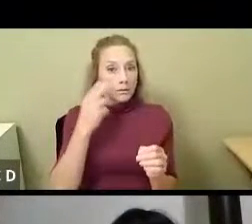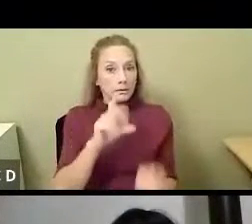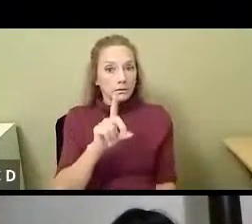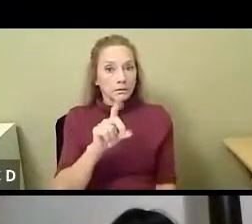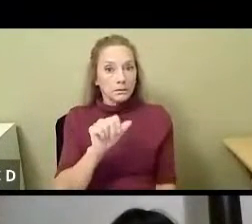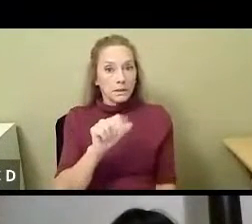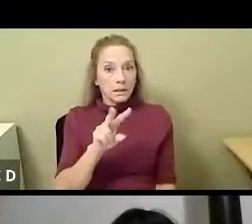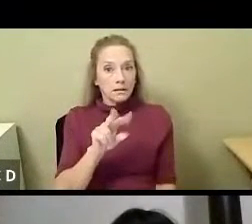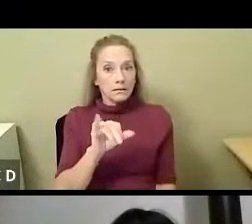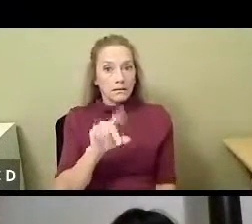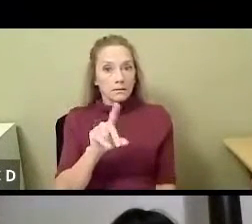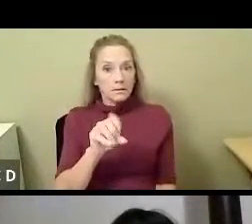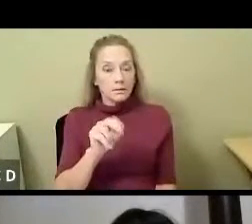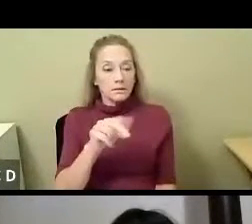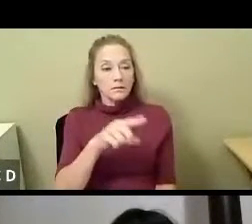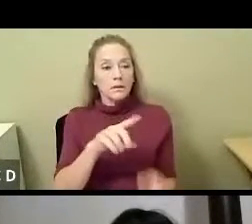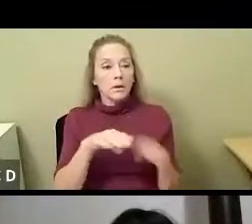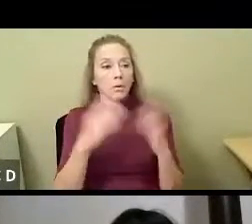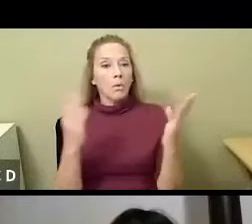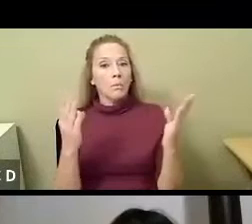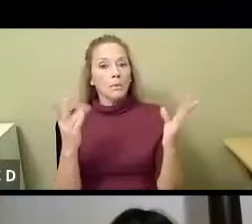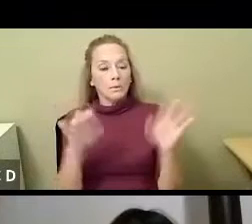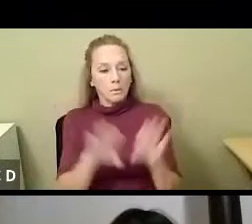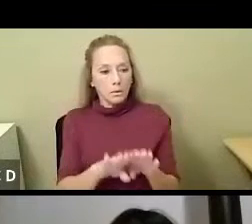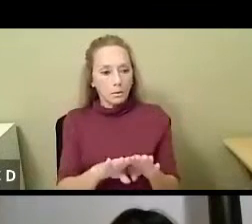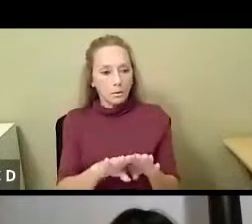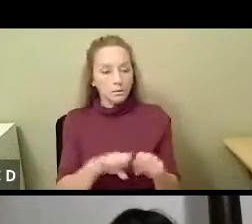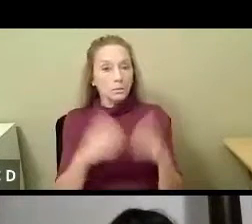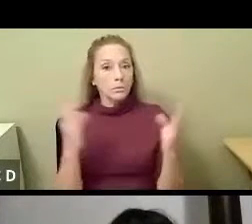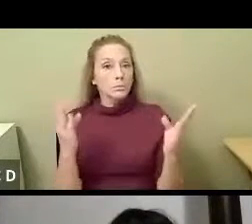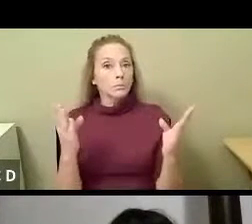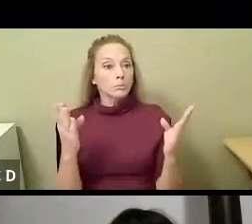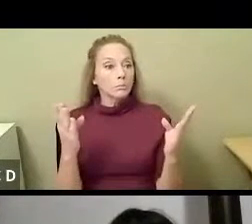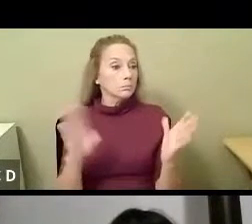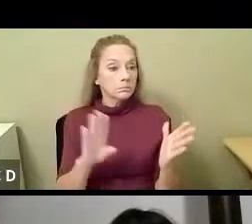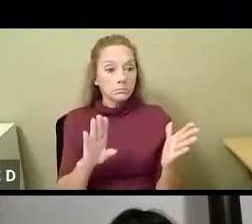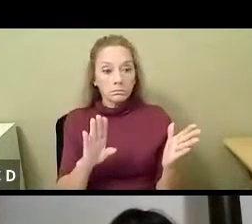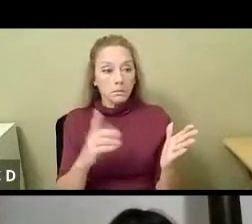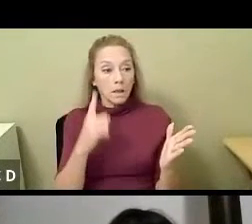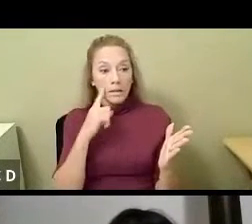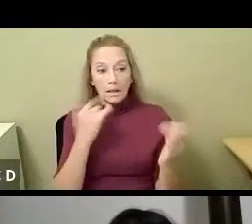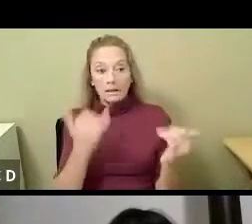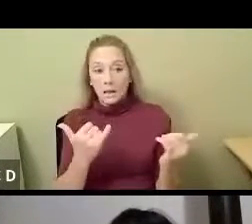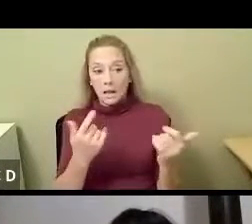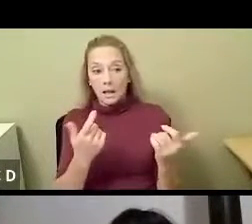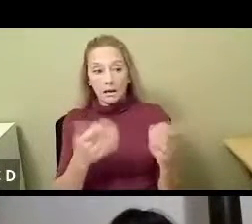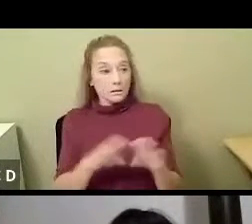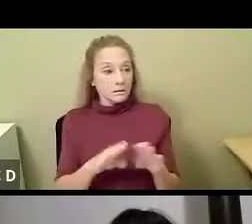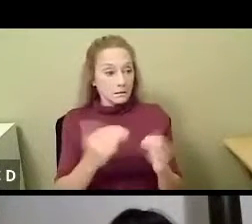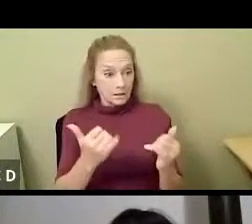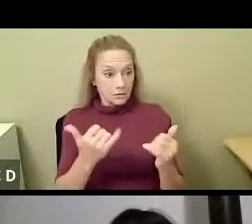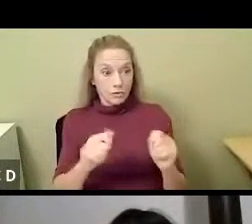and they've opened up and closed back down. I think they're in the process of trying to open up again.